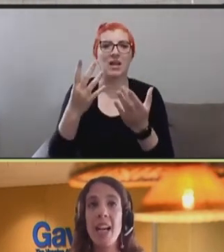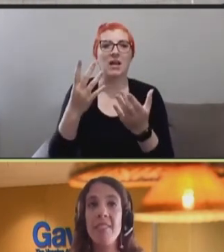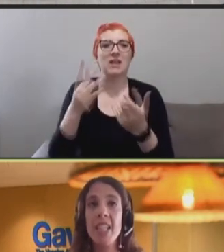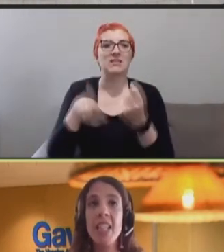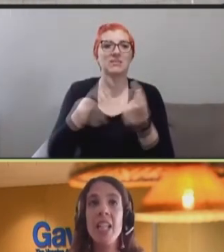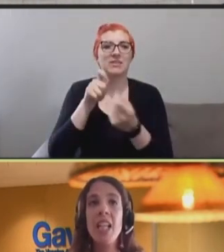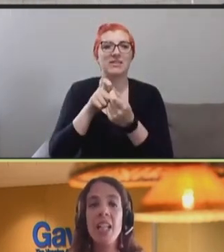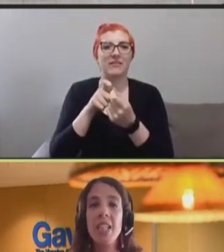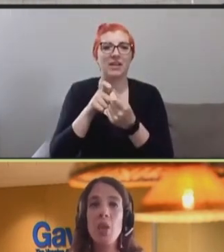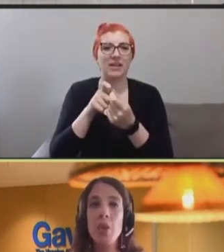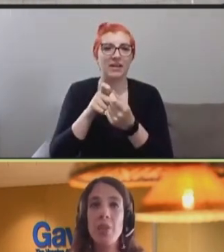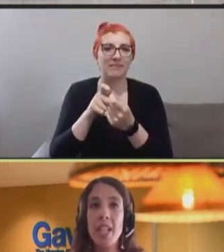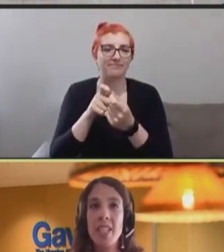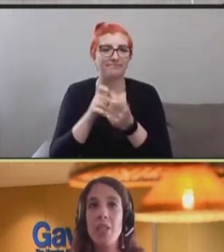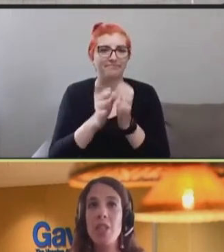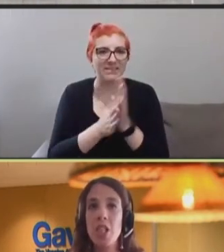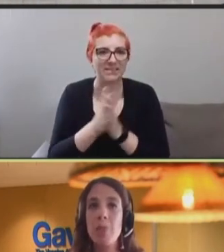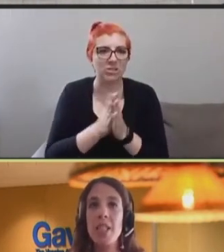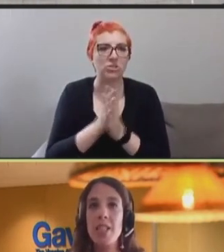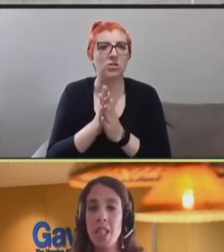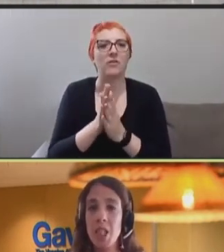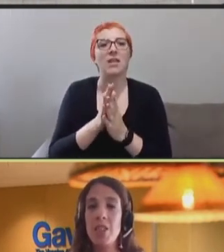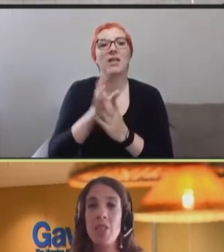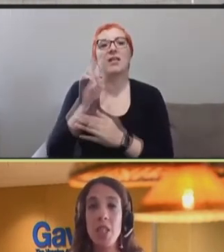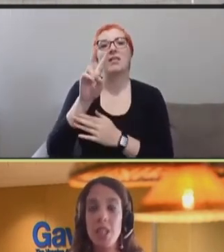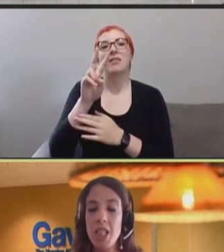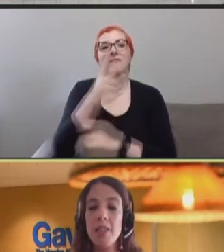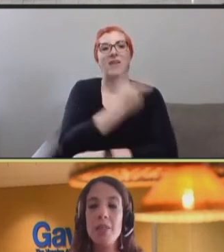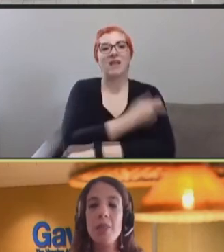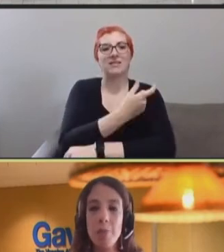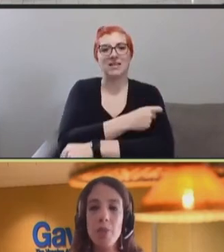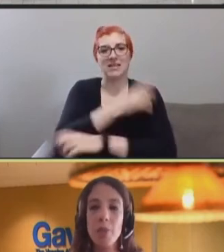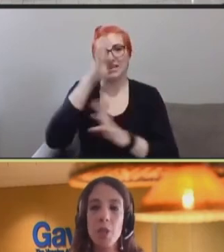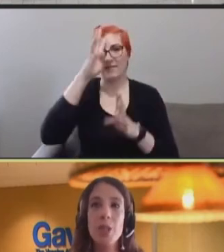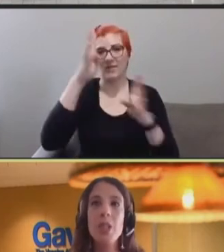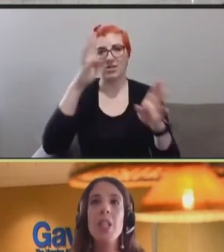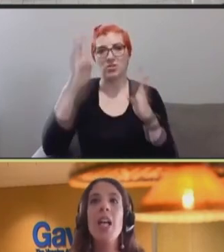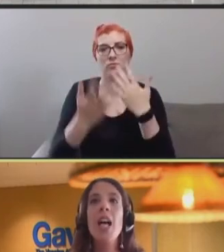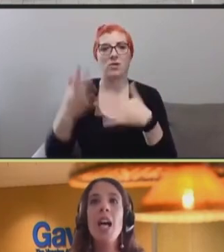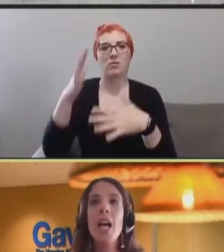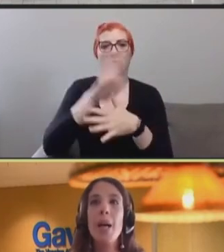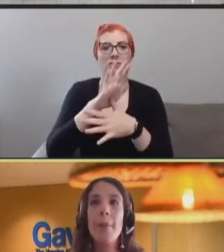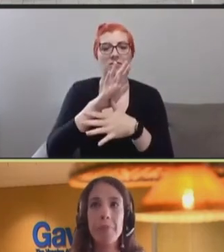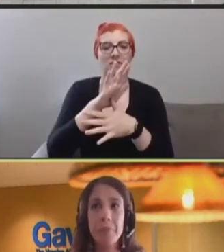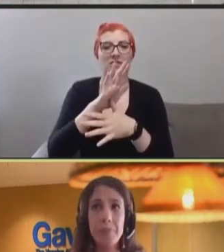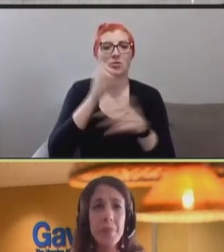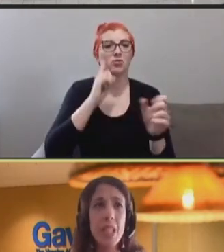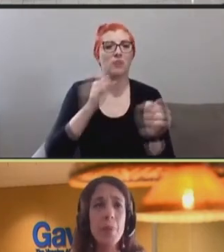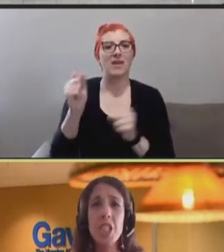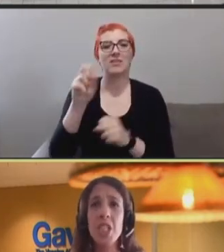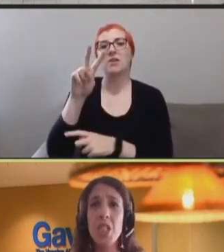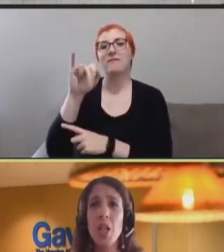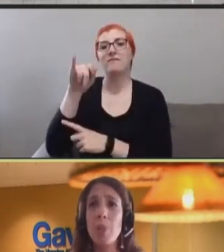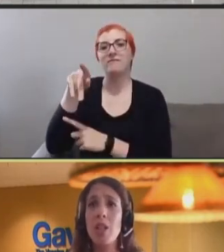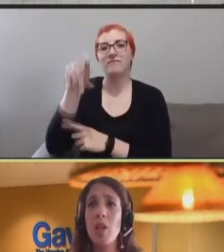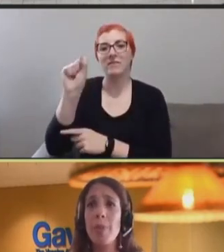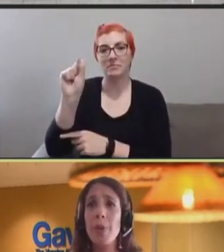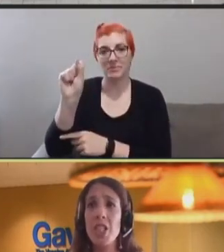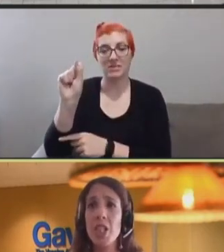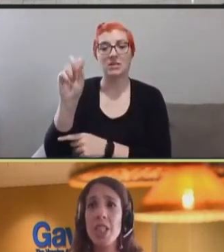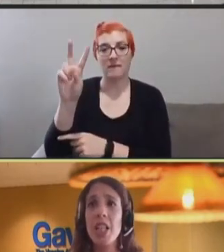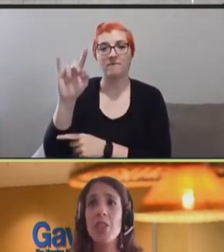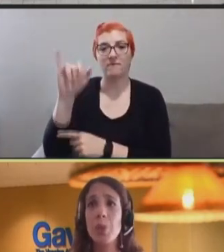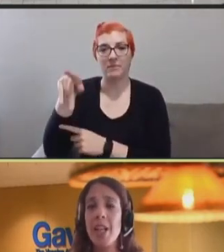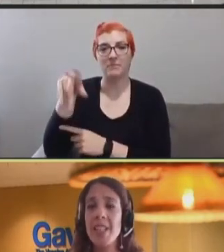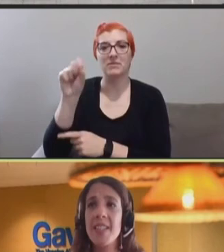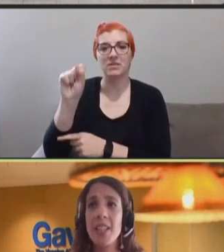by Gavi, that is called the Vaccine Innovation Prioritization Strategy, VIPS for short. which is a global